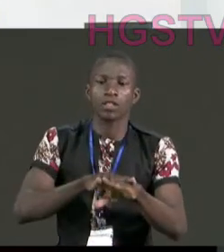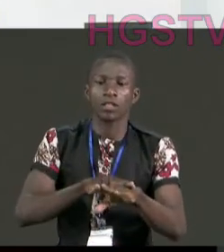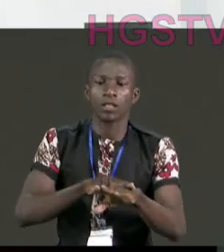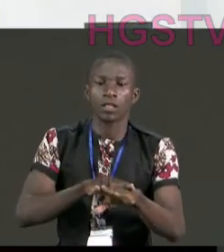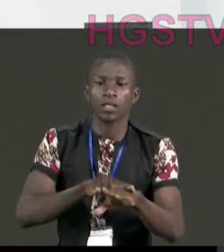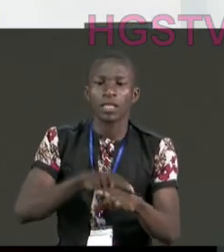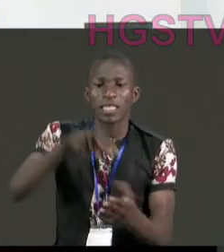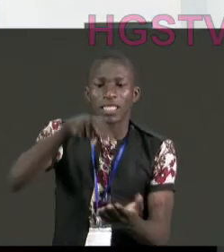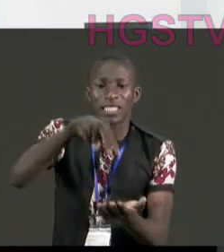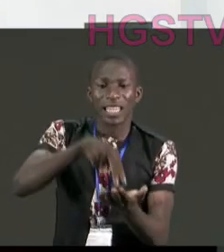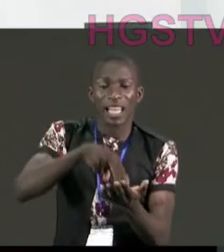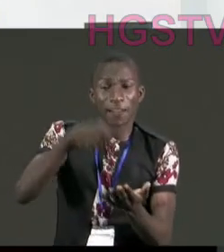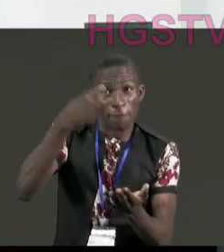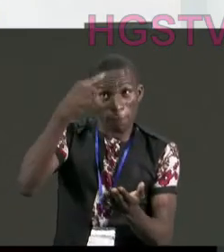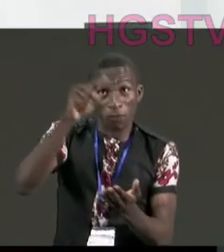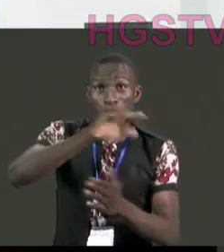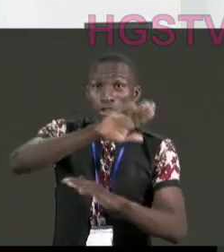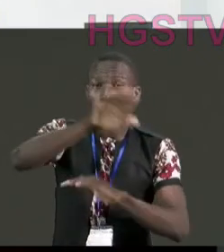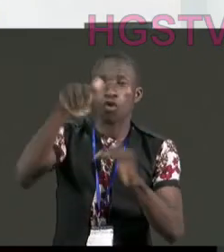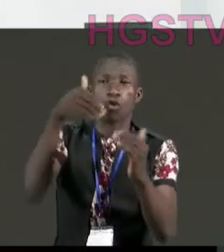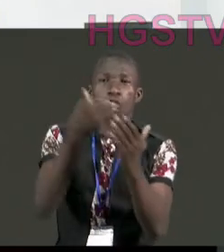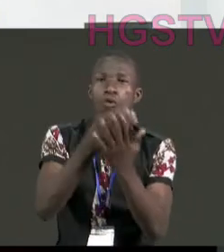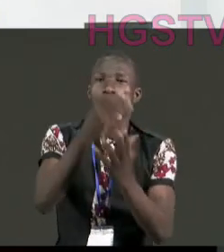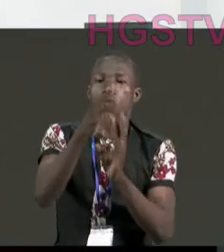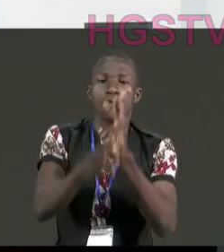Stand in the gap for the whole world.